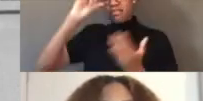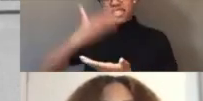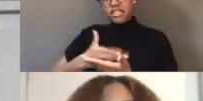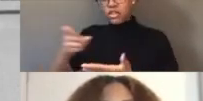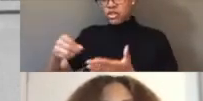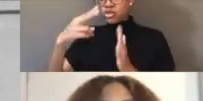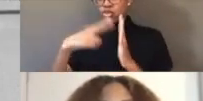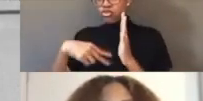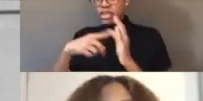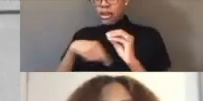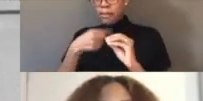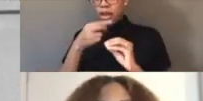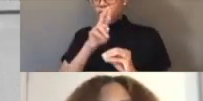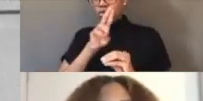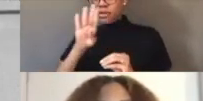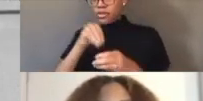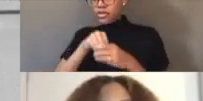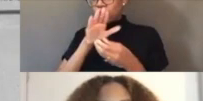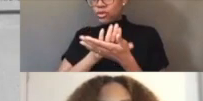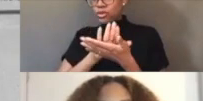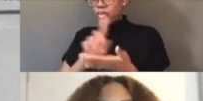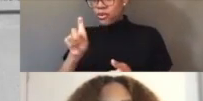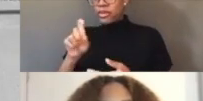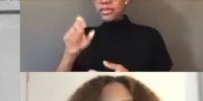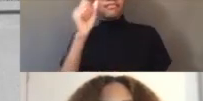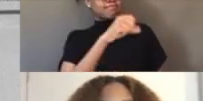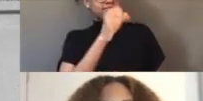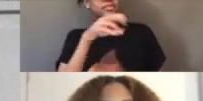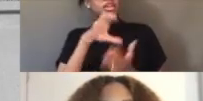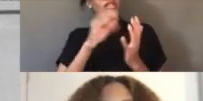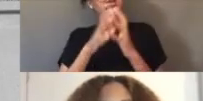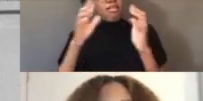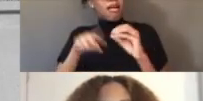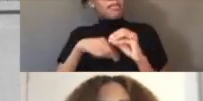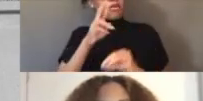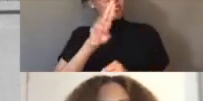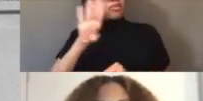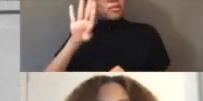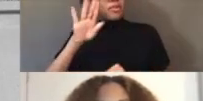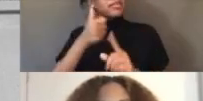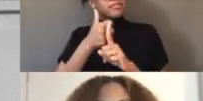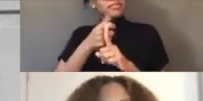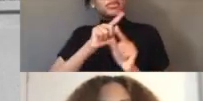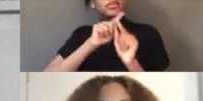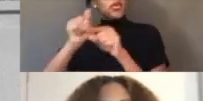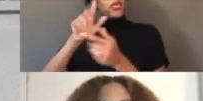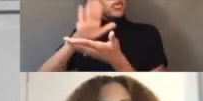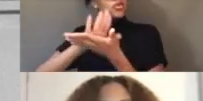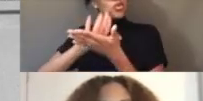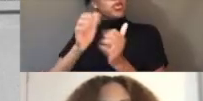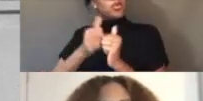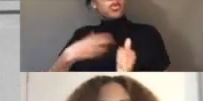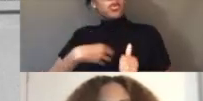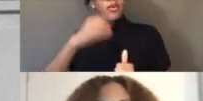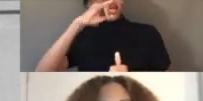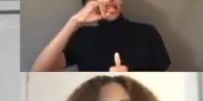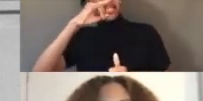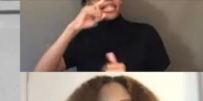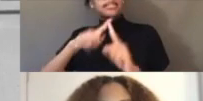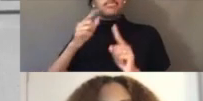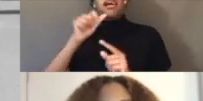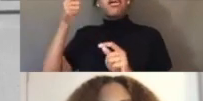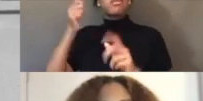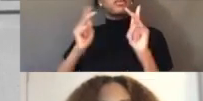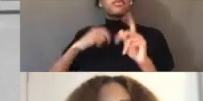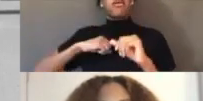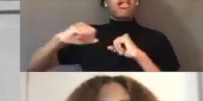her to go to school with the white people. That's so cool that you learned about her. I learned about her too. Yes, but Mama, I